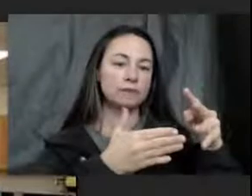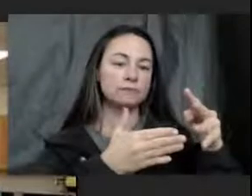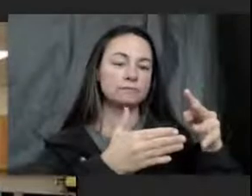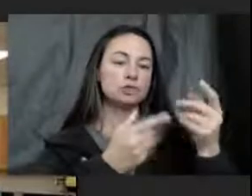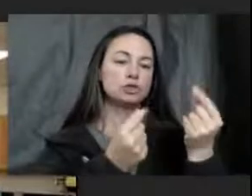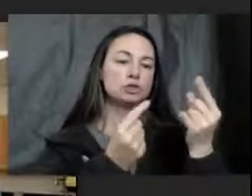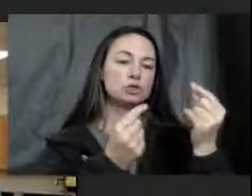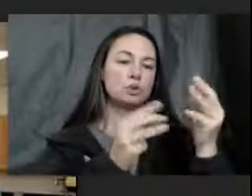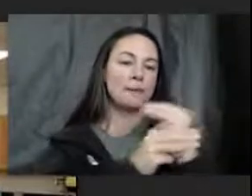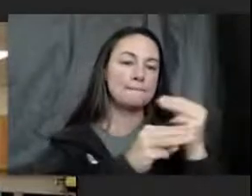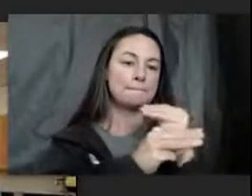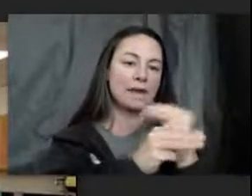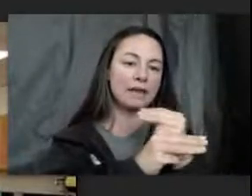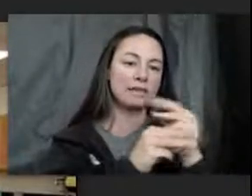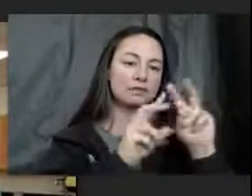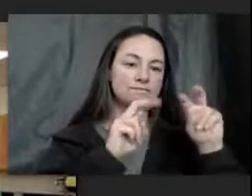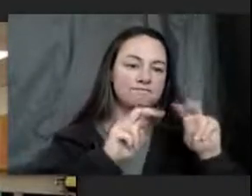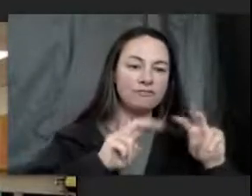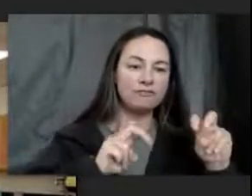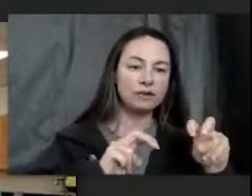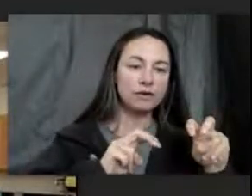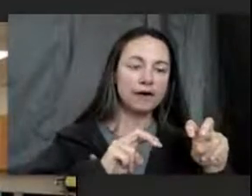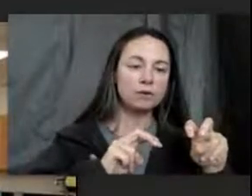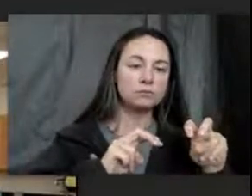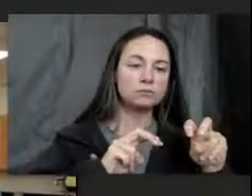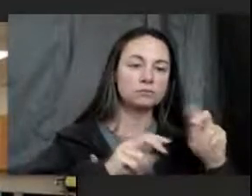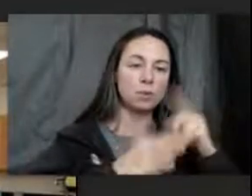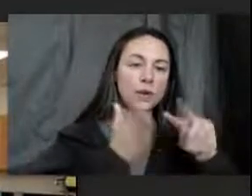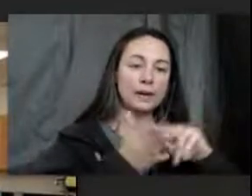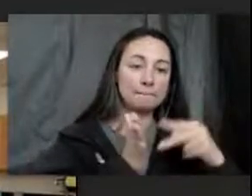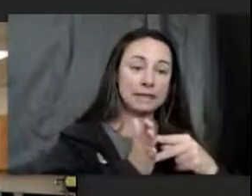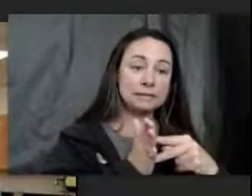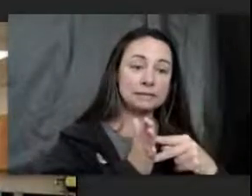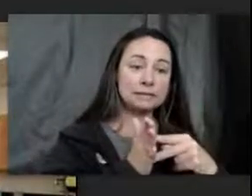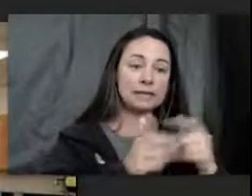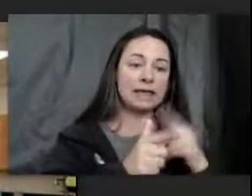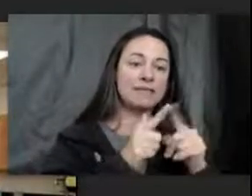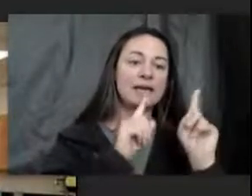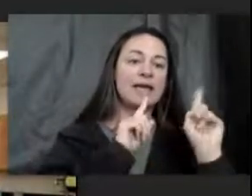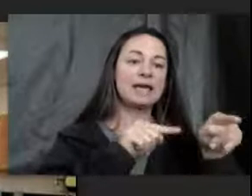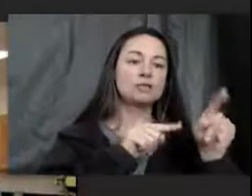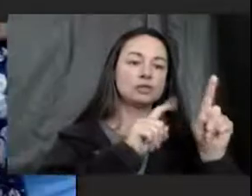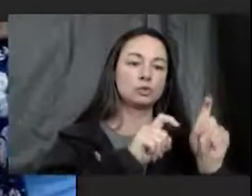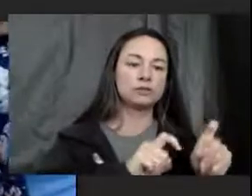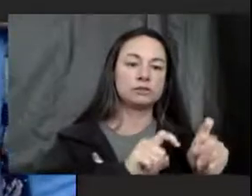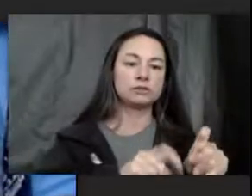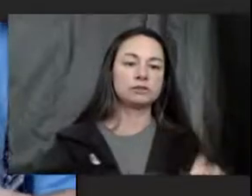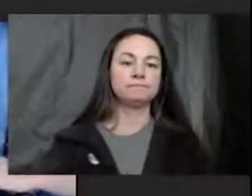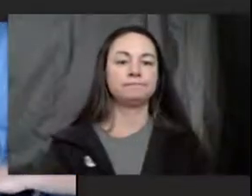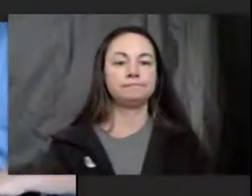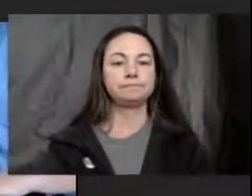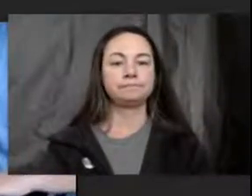to figure out what that data means, and then answer some questions about it.